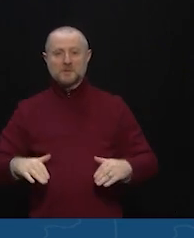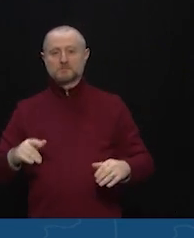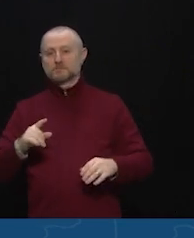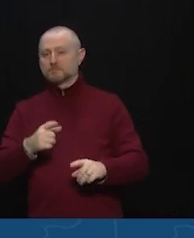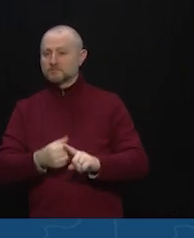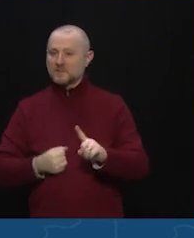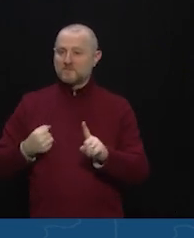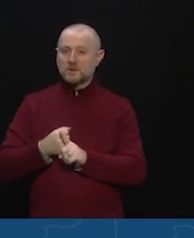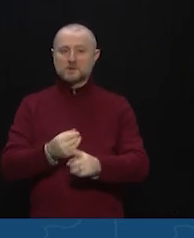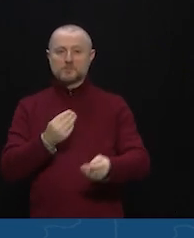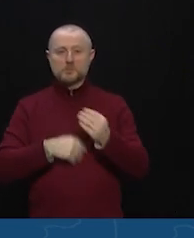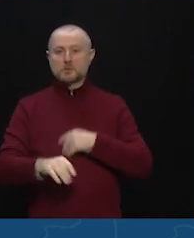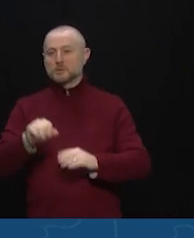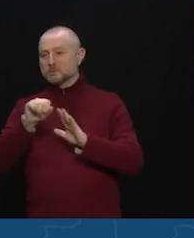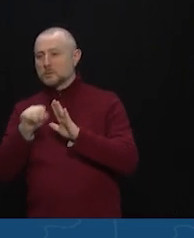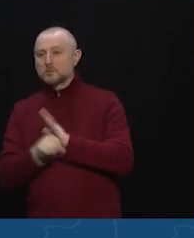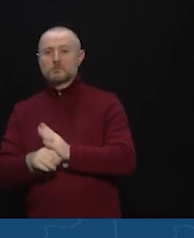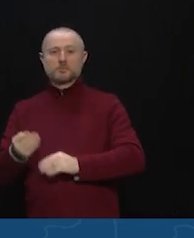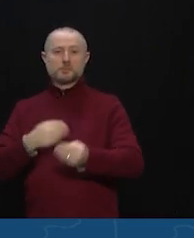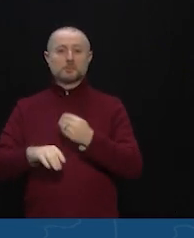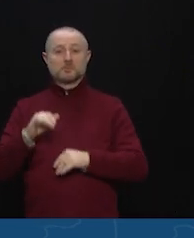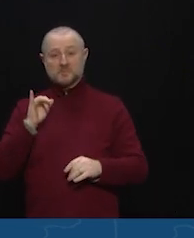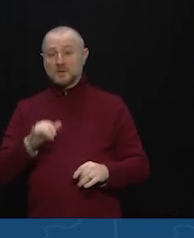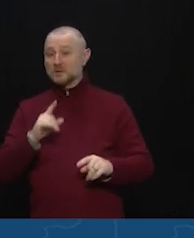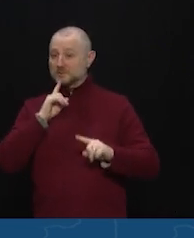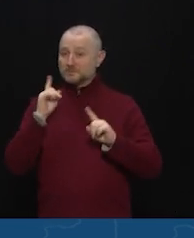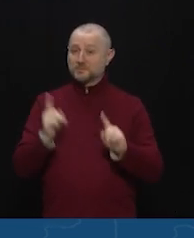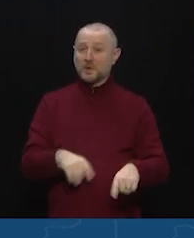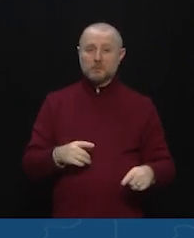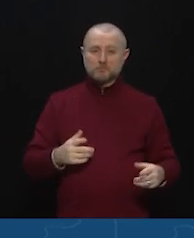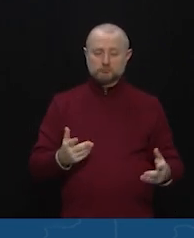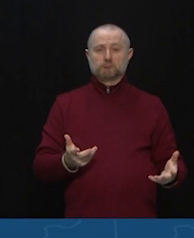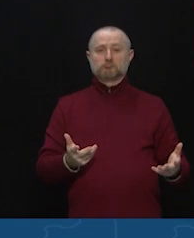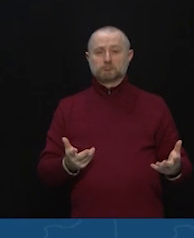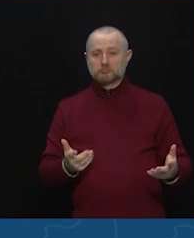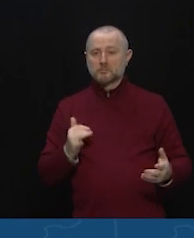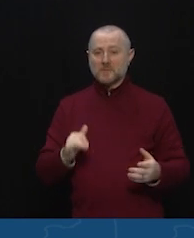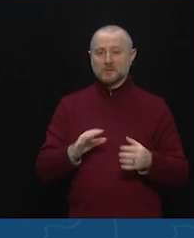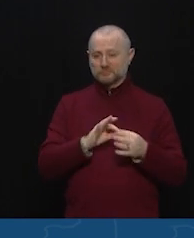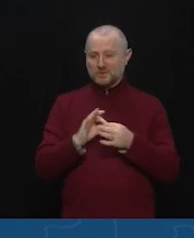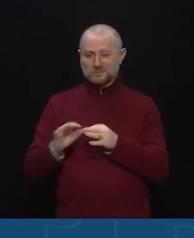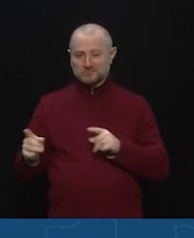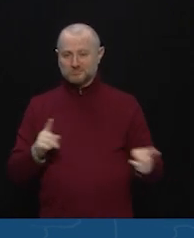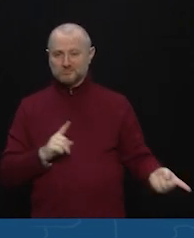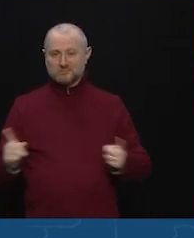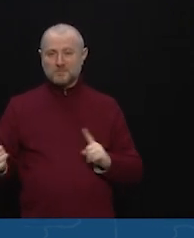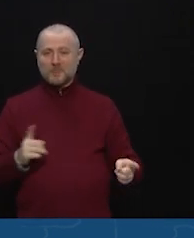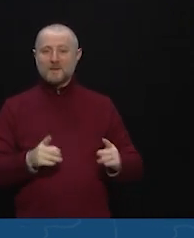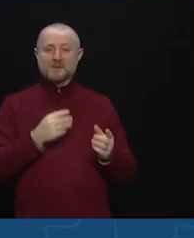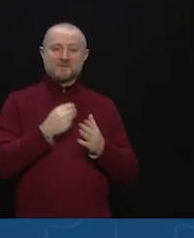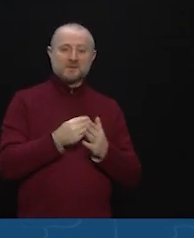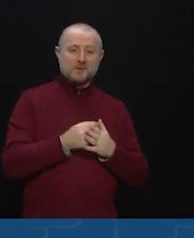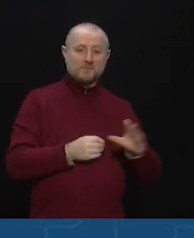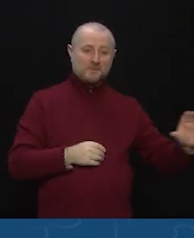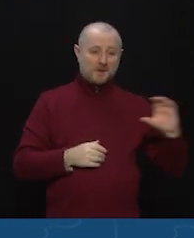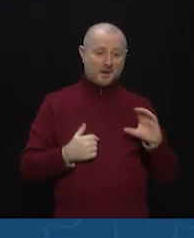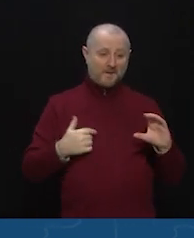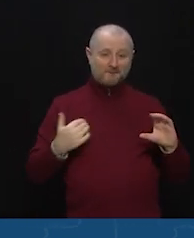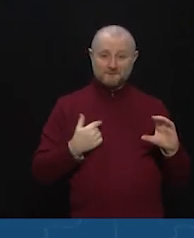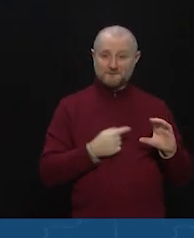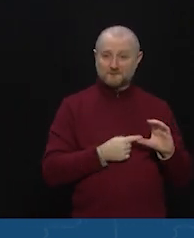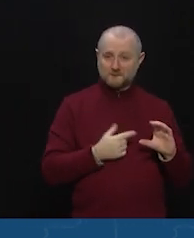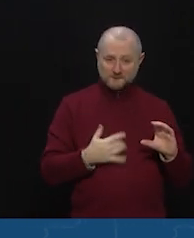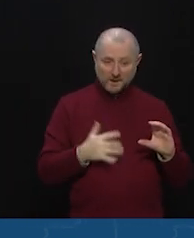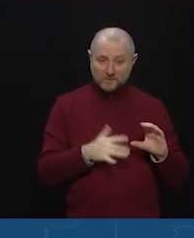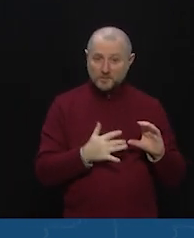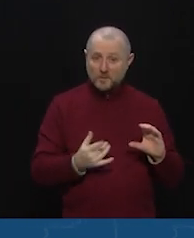from the state's perspective, our ability to respond is directly related to what funding that we have. Each time the state has